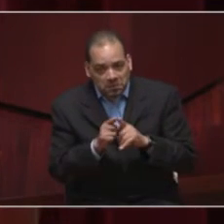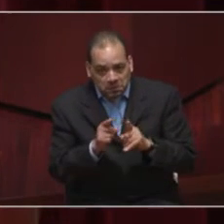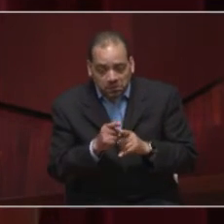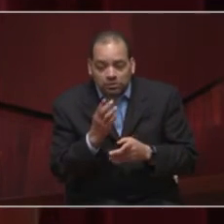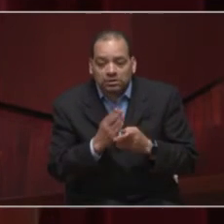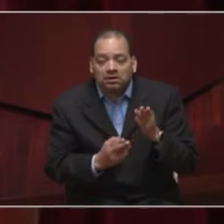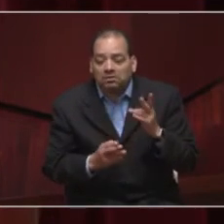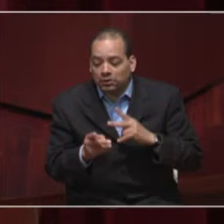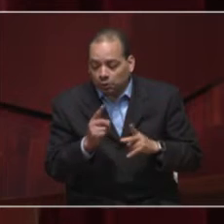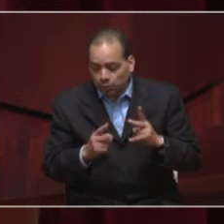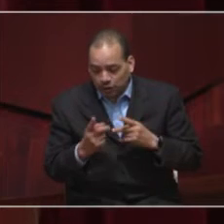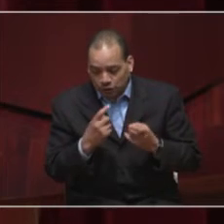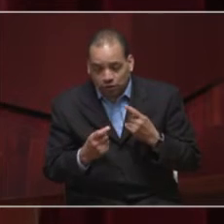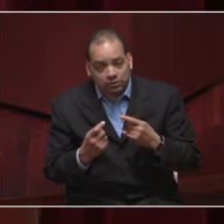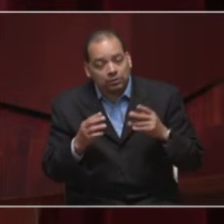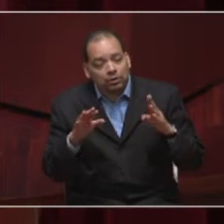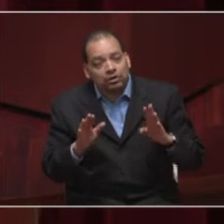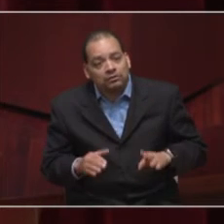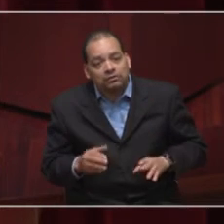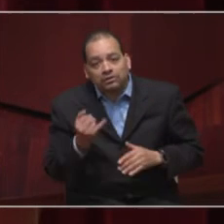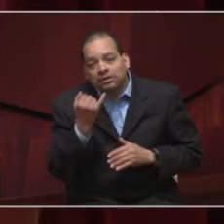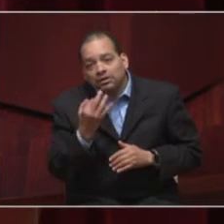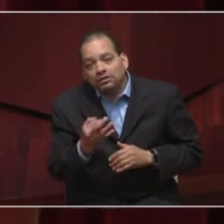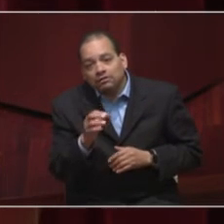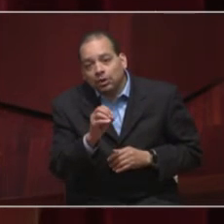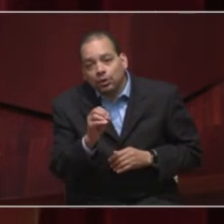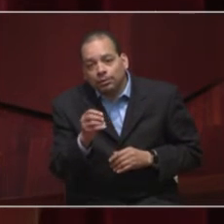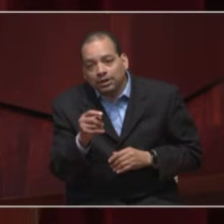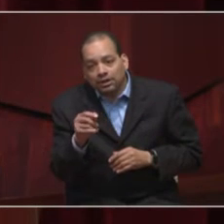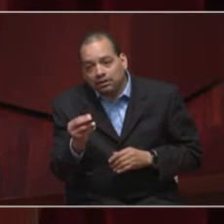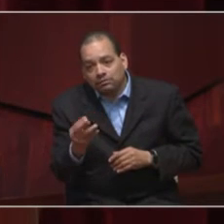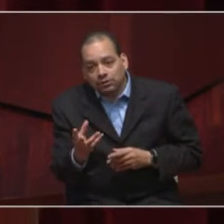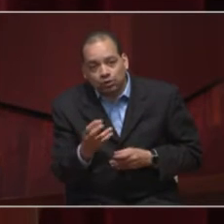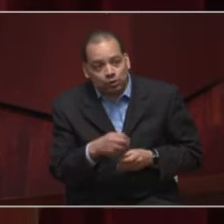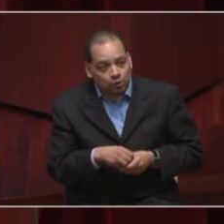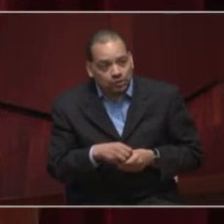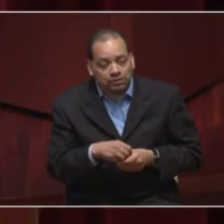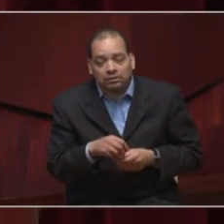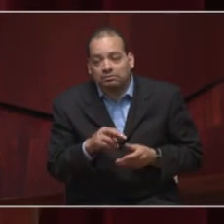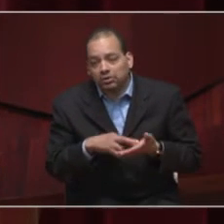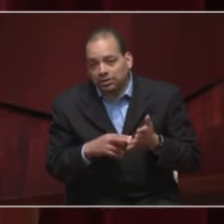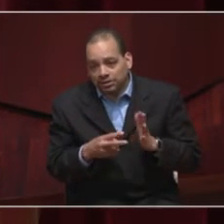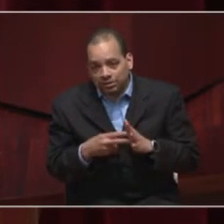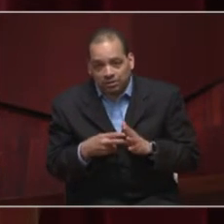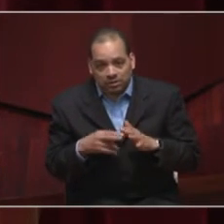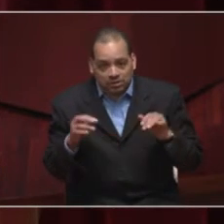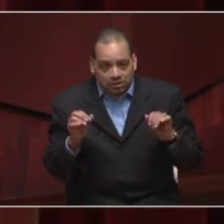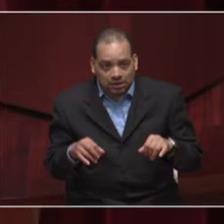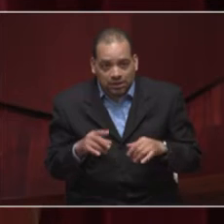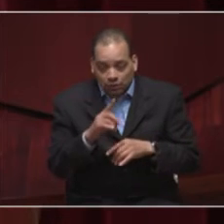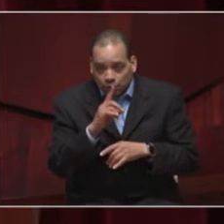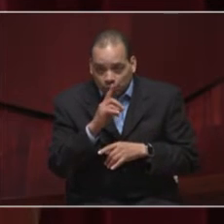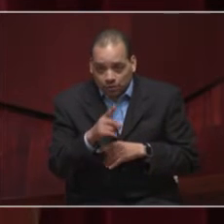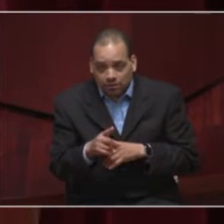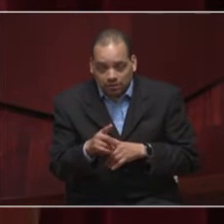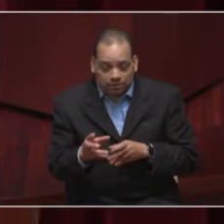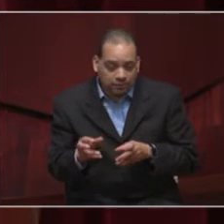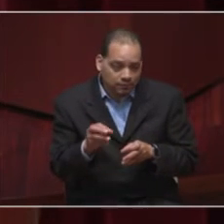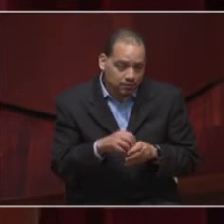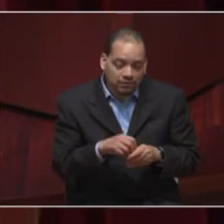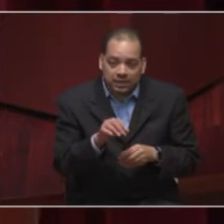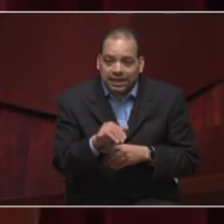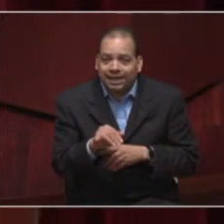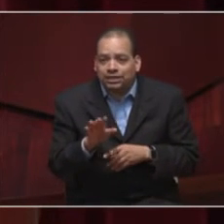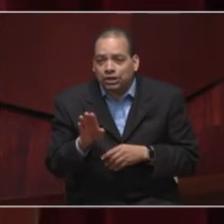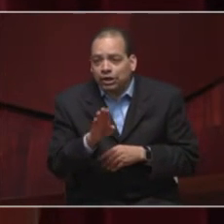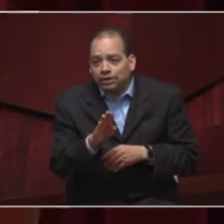think these are ones where if we bring in OPM and have that webinar, I think these would be the types of things that they can really get into, because this is really their business,